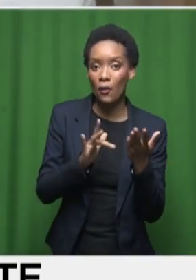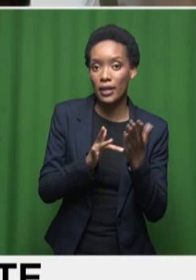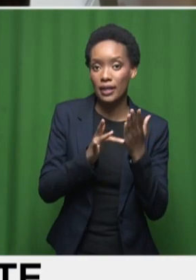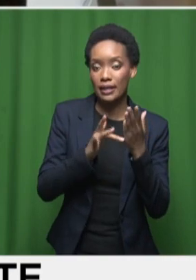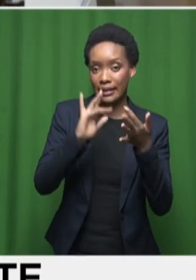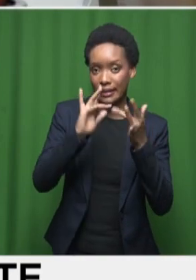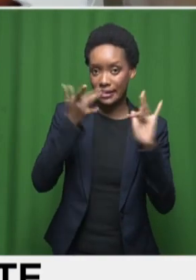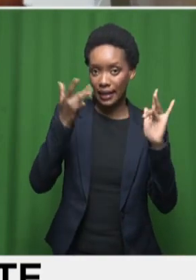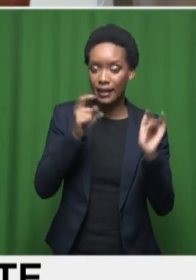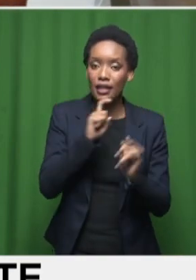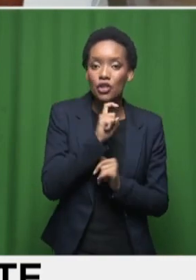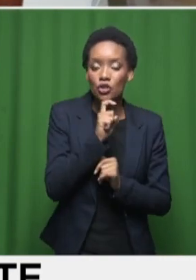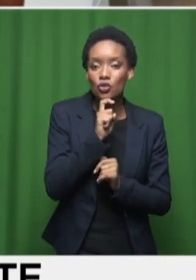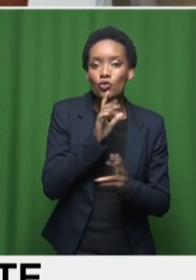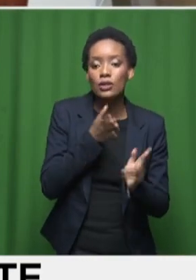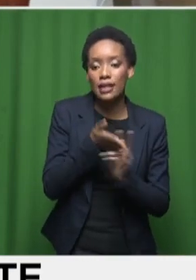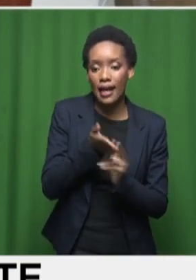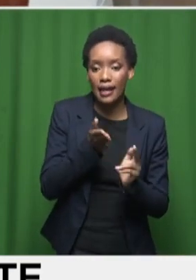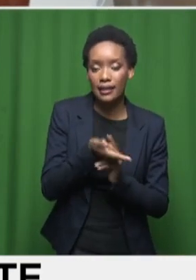and access to